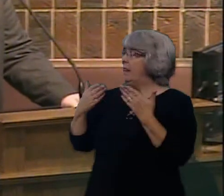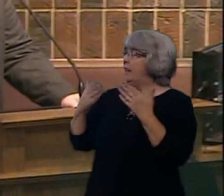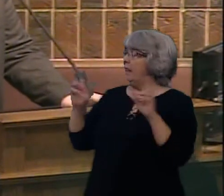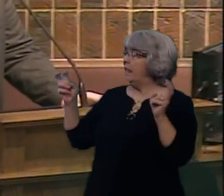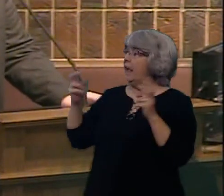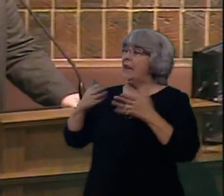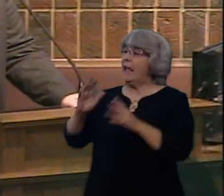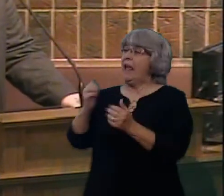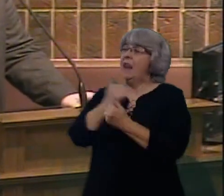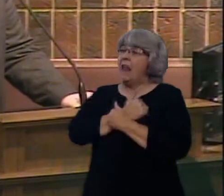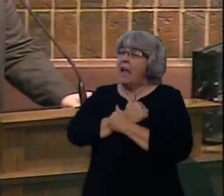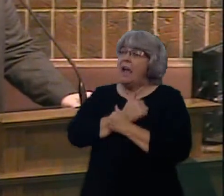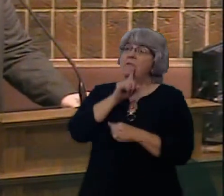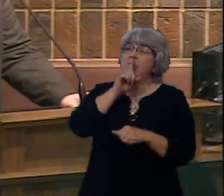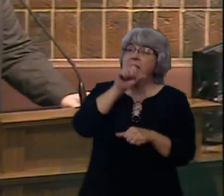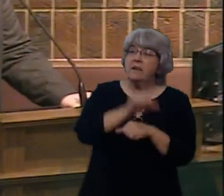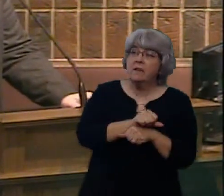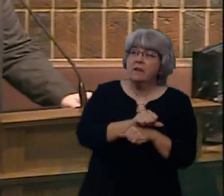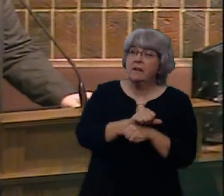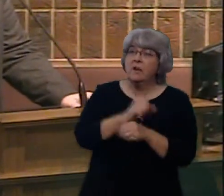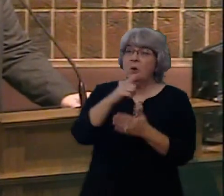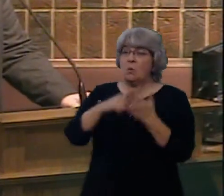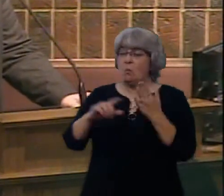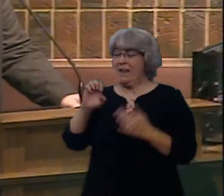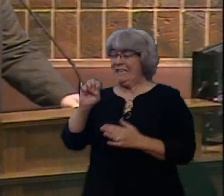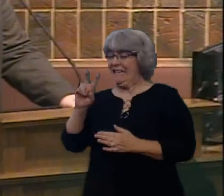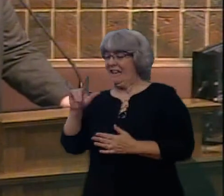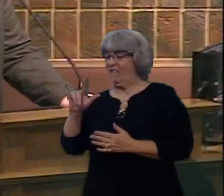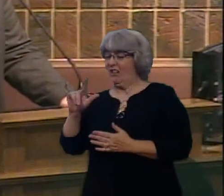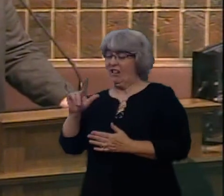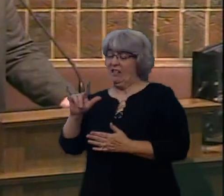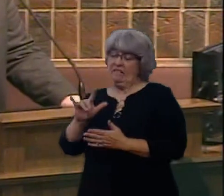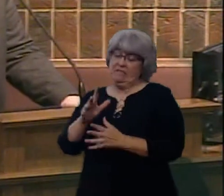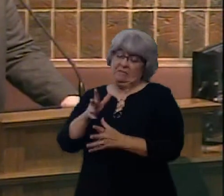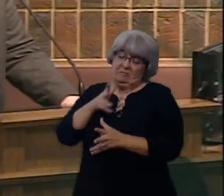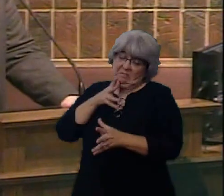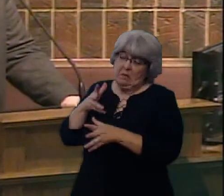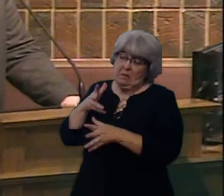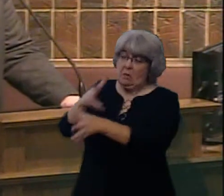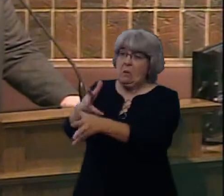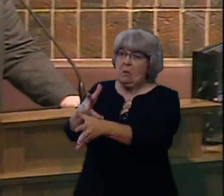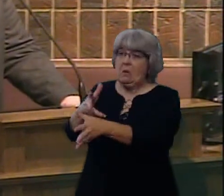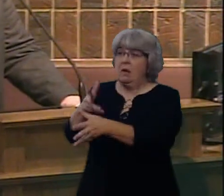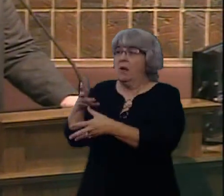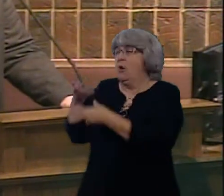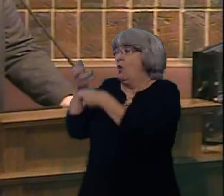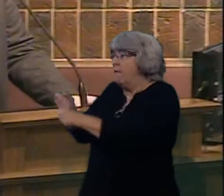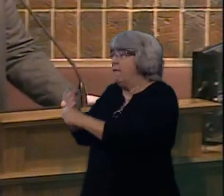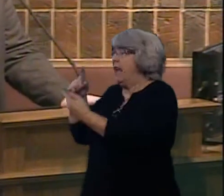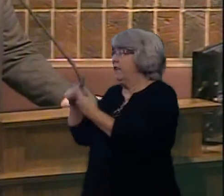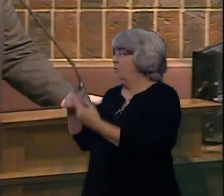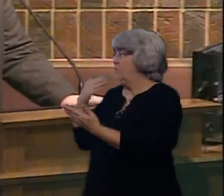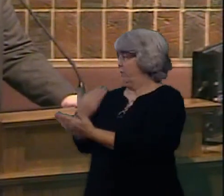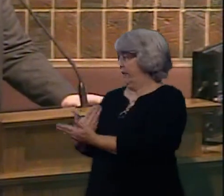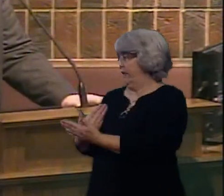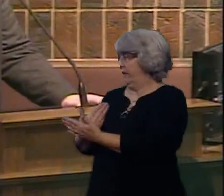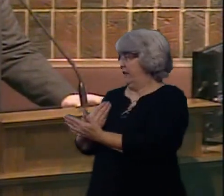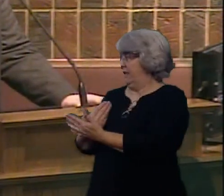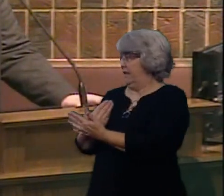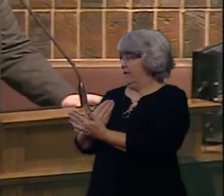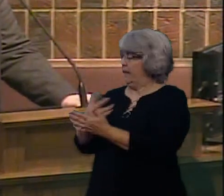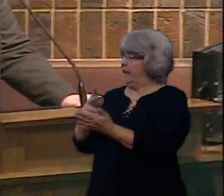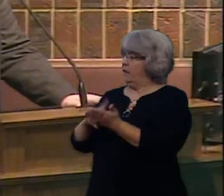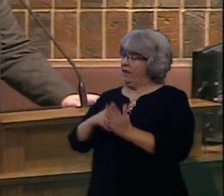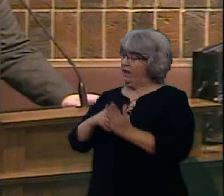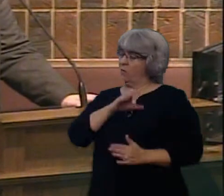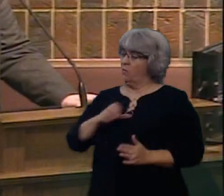is evil, hold fast to what is good. The idea is that the Christians are going to be living in such a way